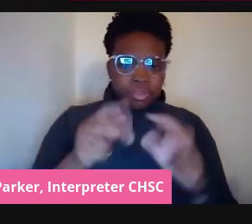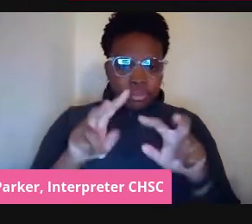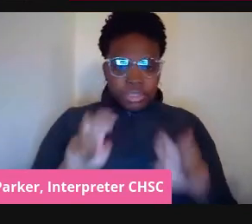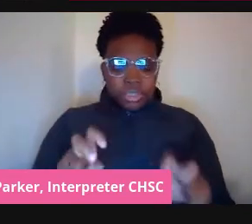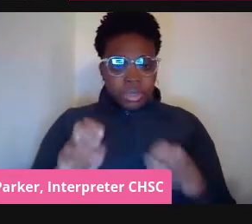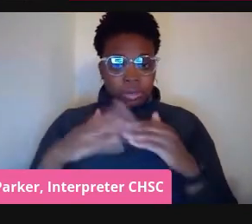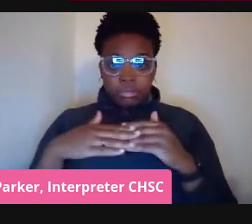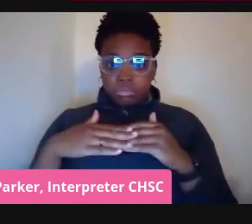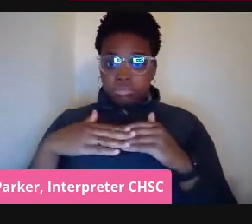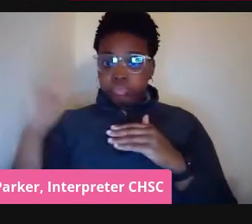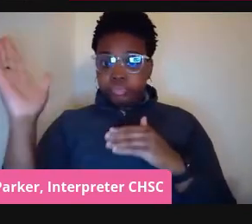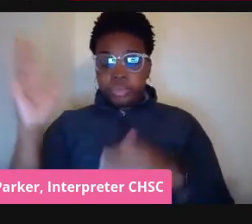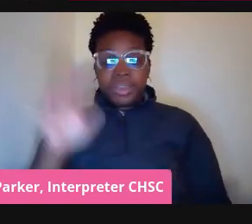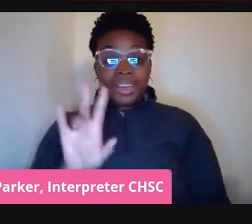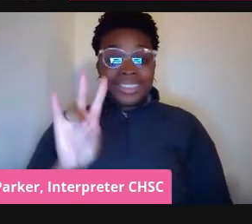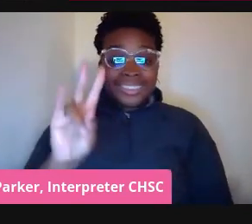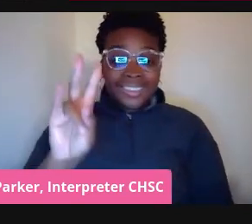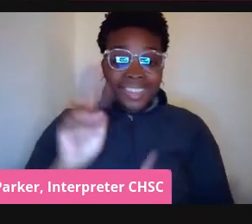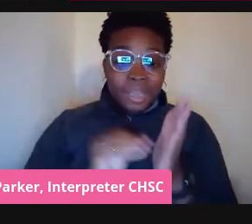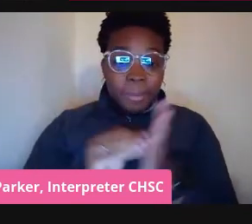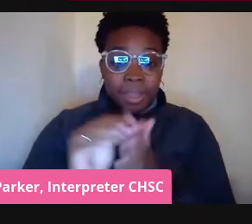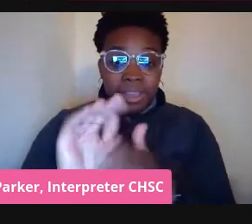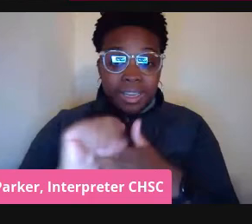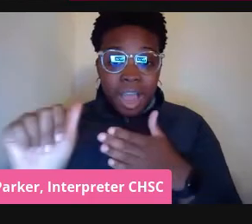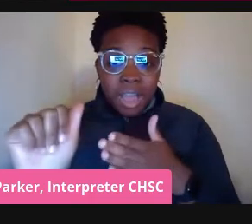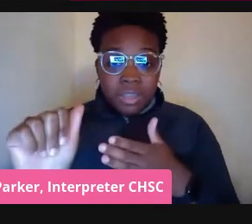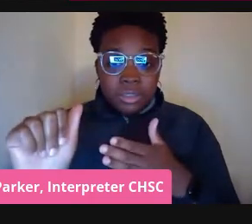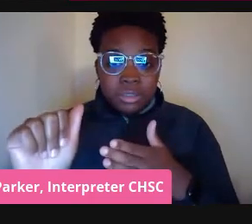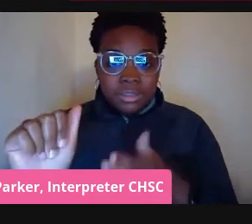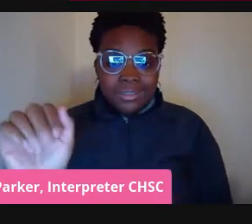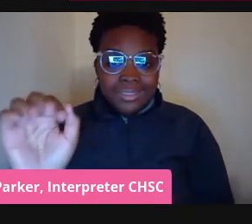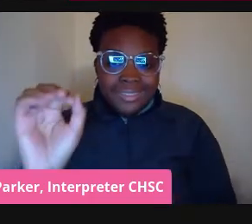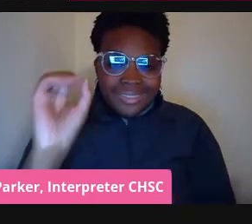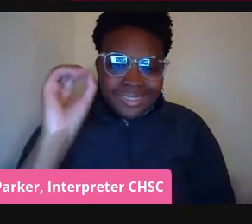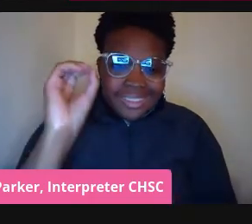charts, $17 million is nothing.